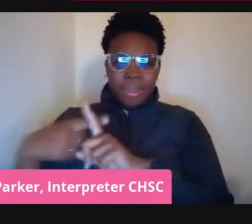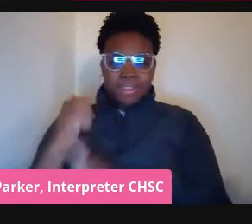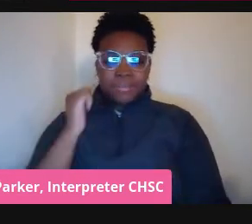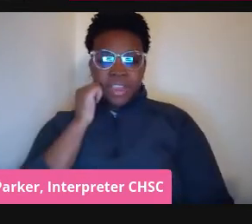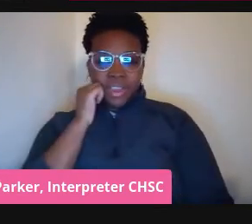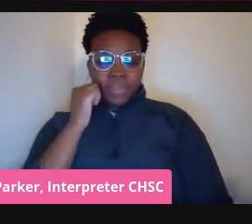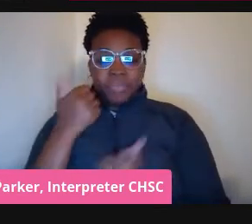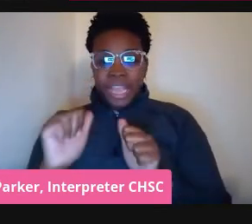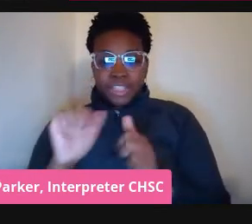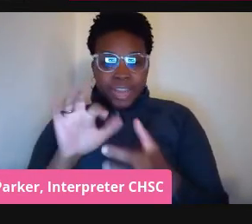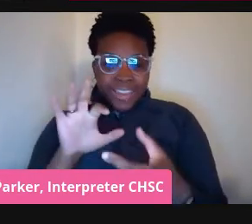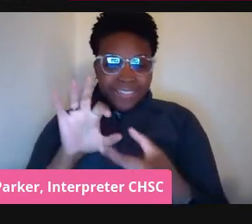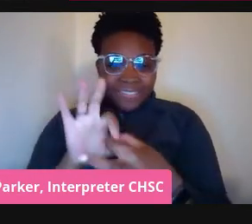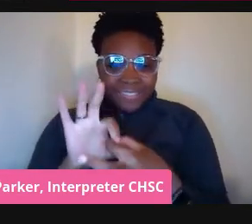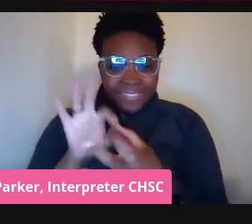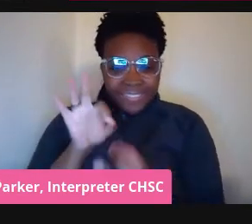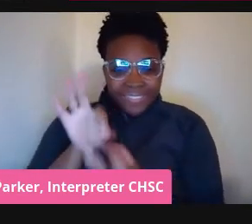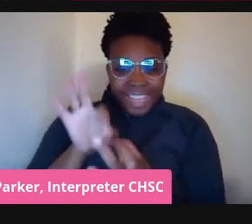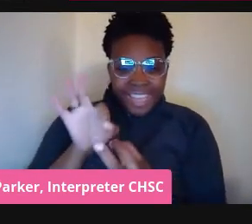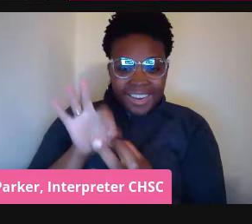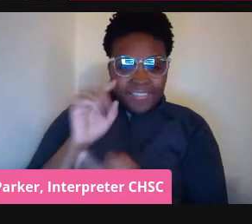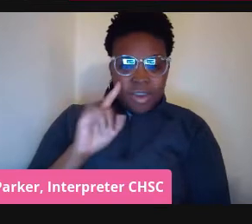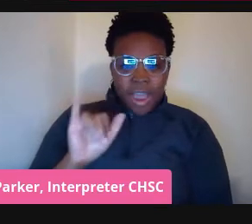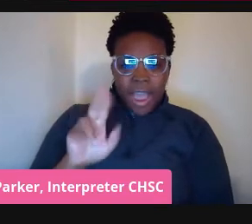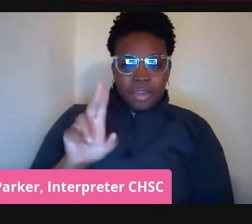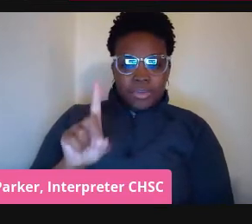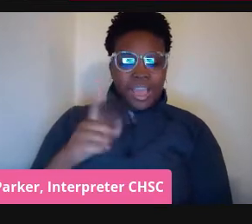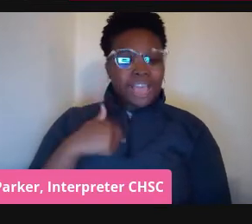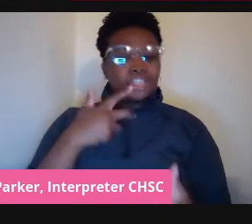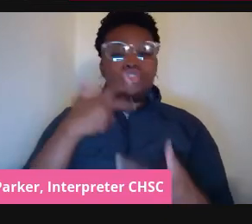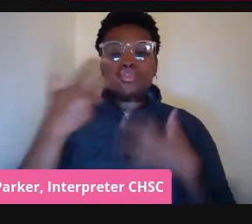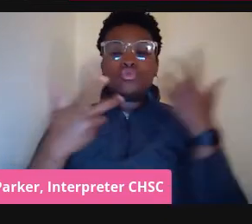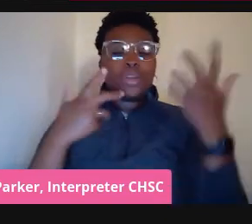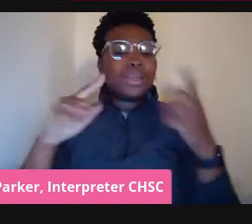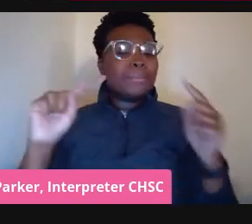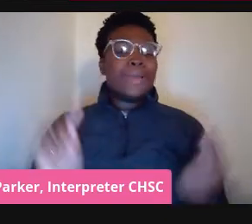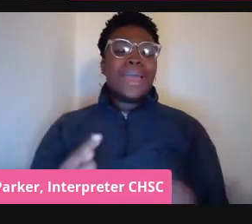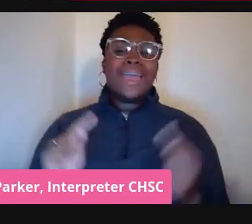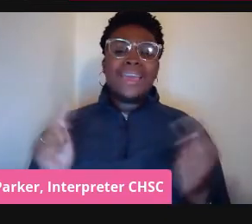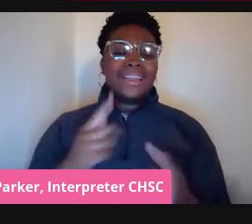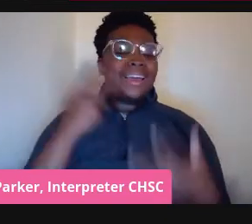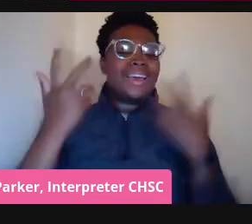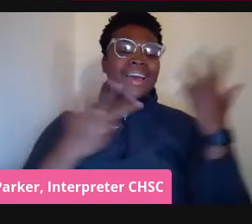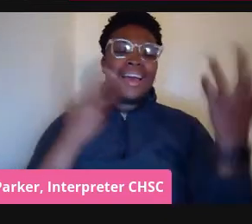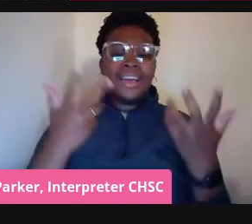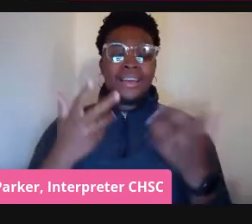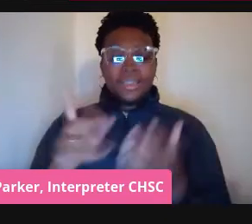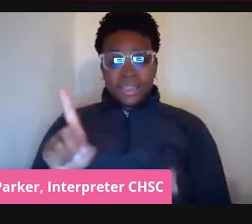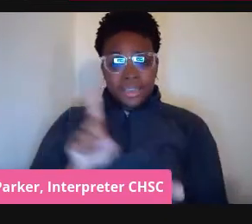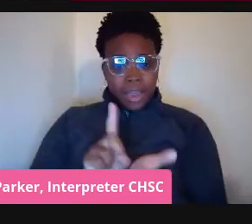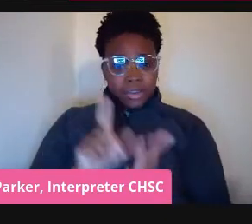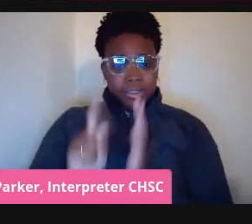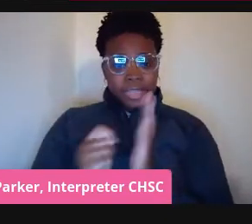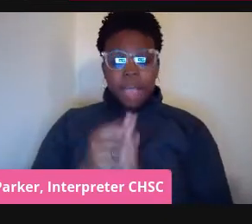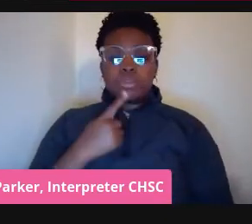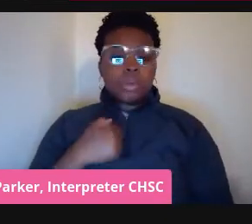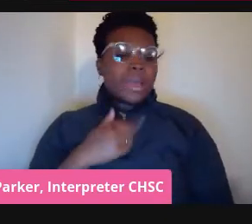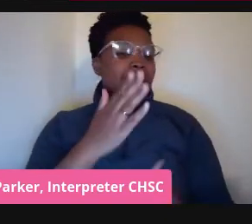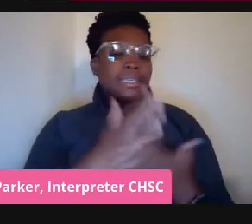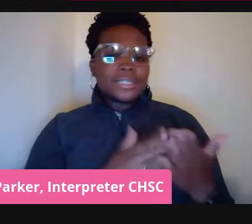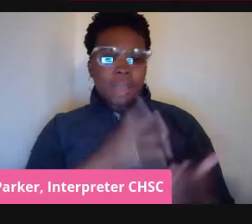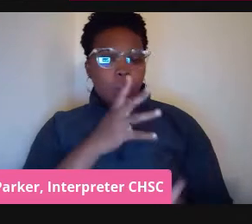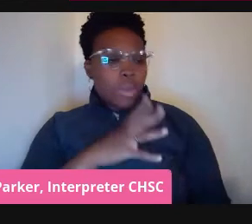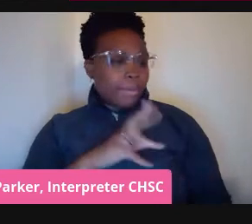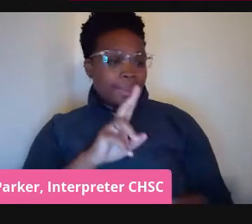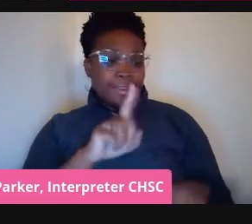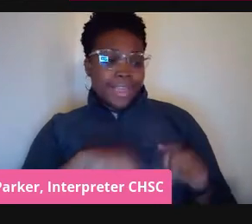IUD, I screamed because I was in so much pain. And the doctor at the time told me, oh, it's just some women can't wear these.